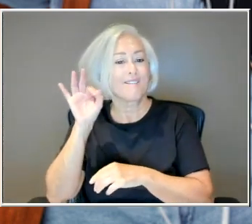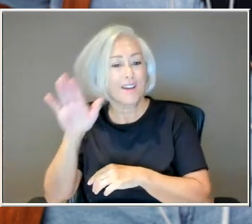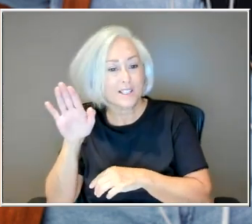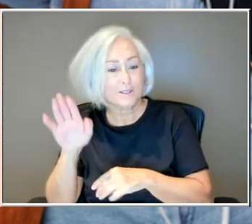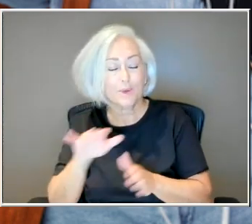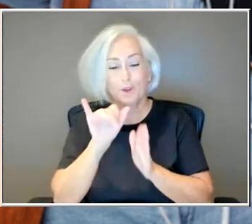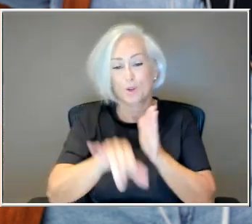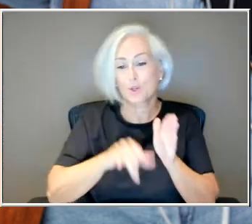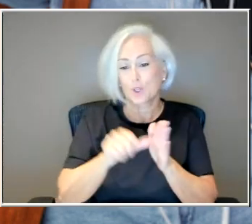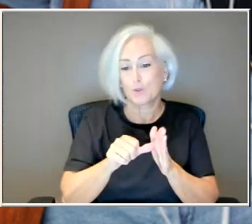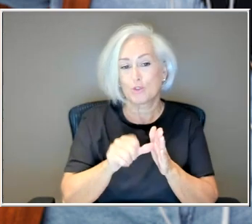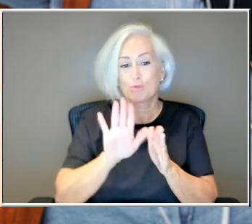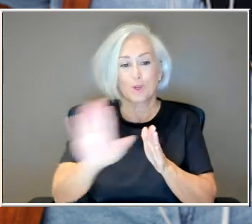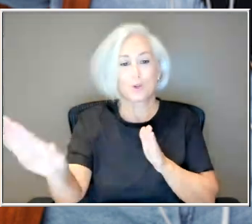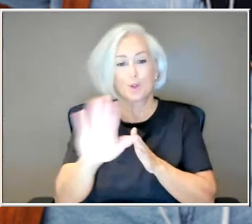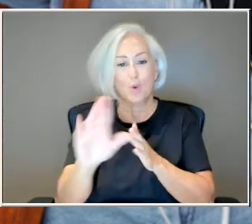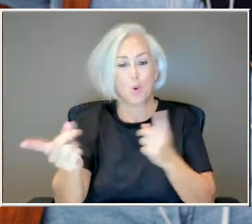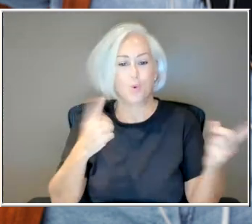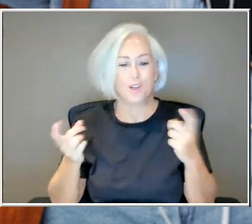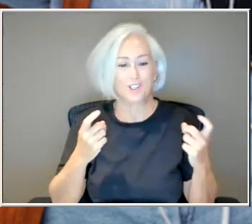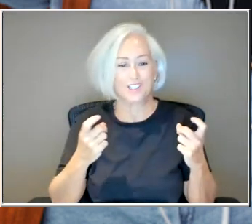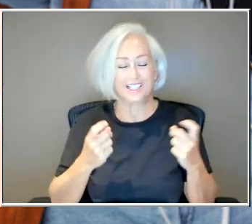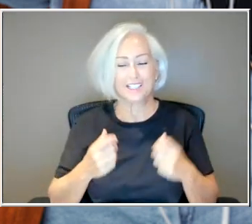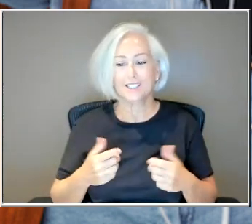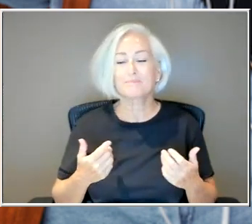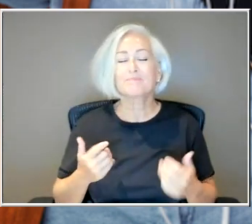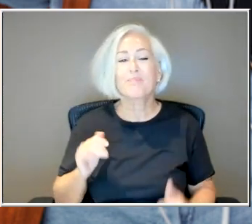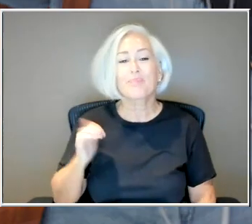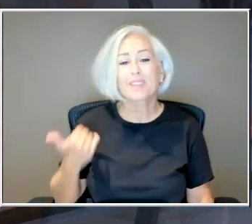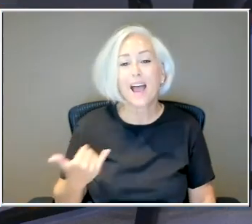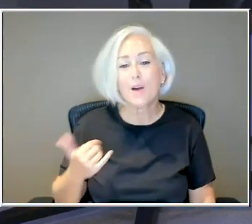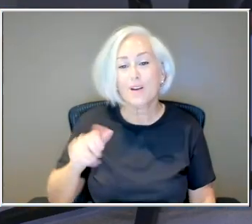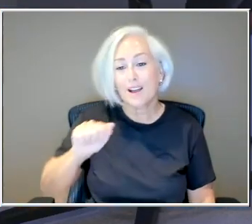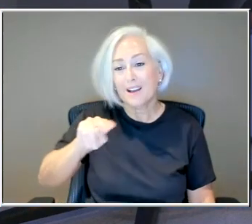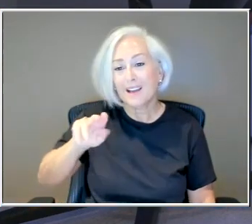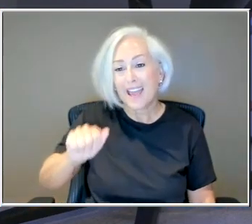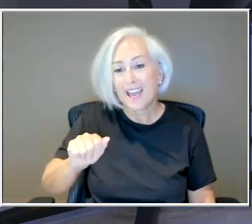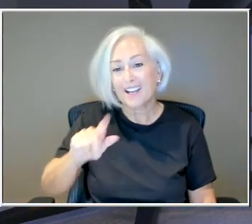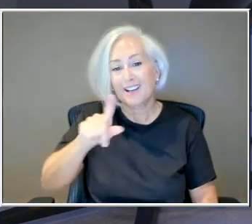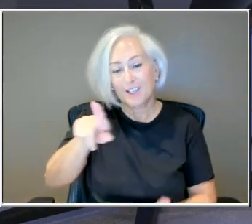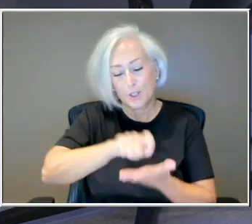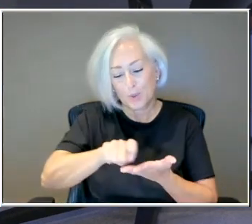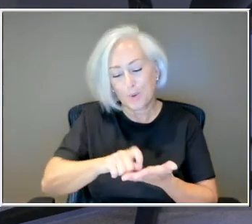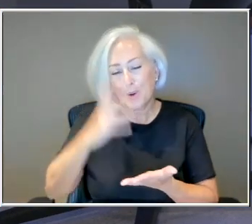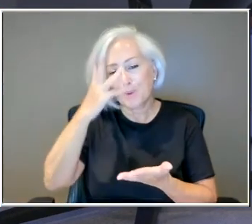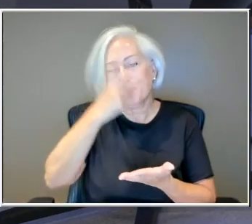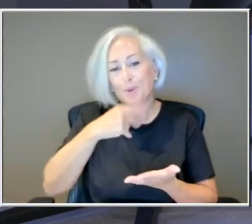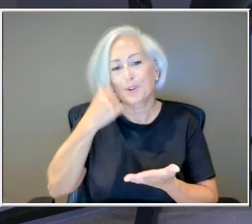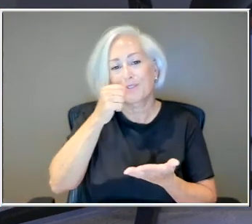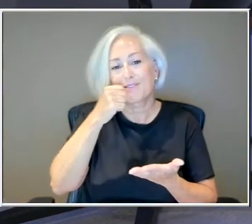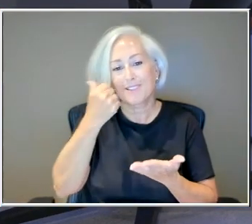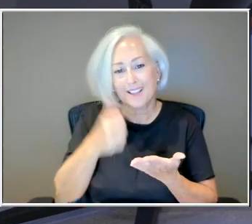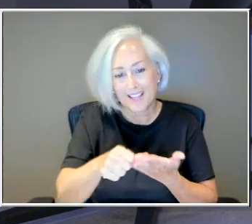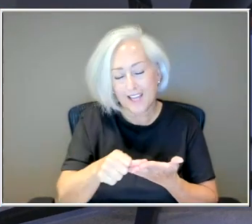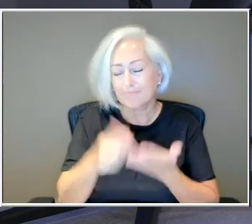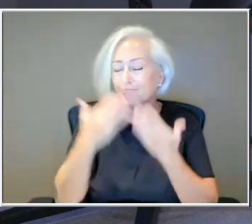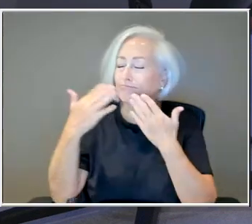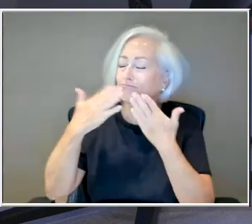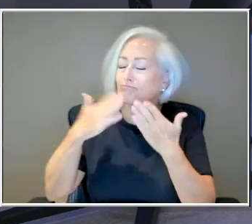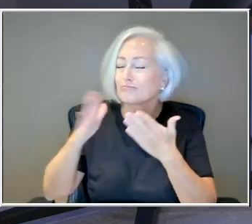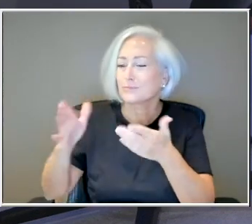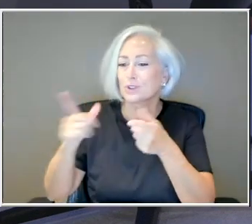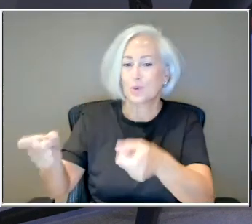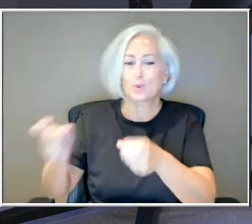there on your screen. So Anna, you wrote a beautiful letter to Justin thanking him for the donation. In it, you